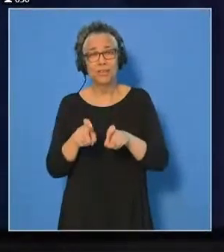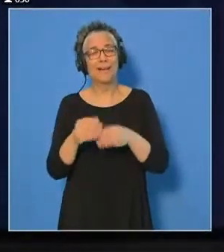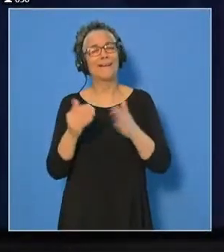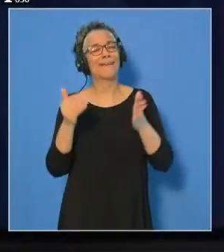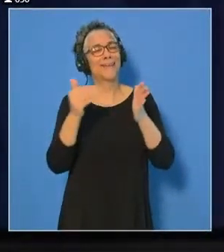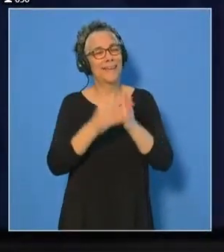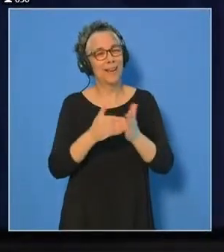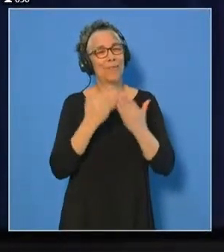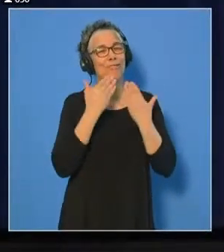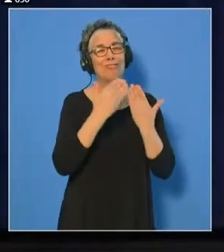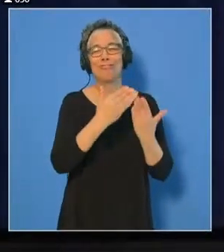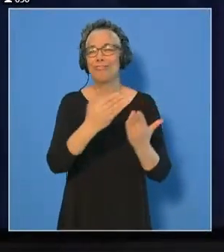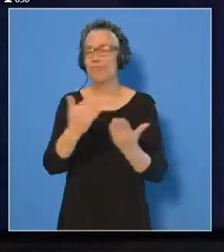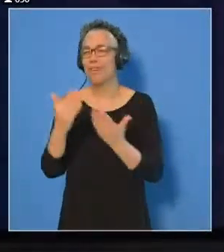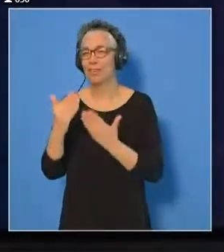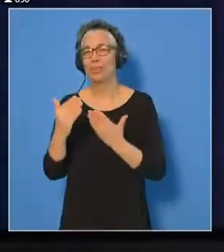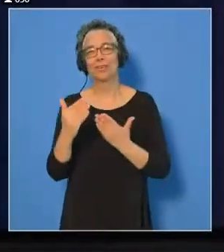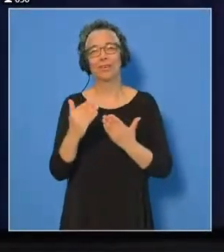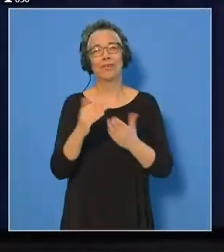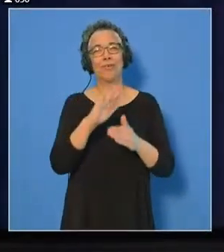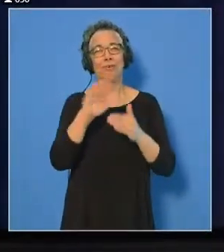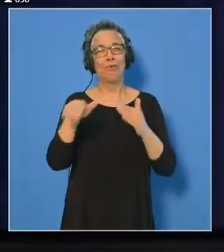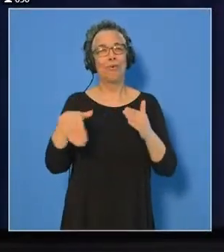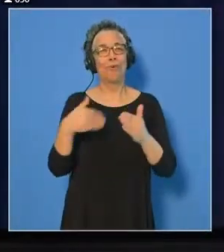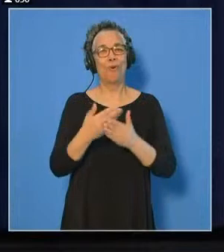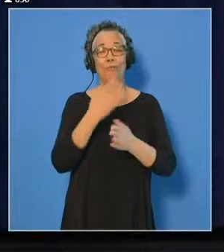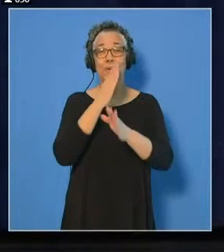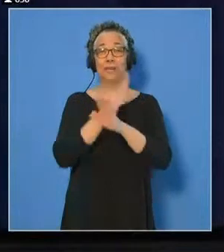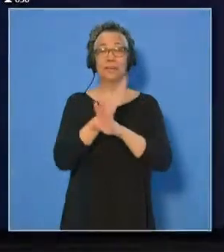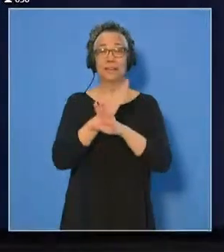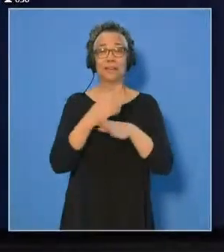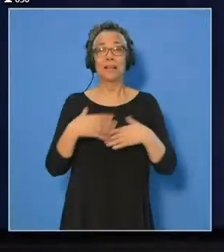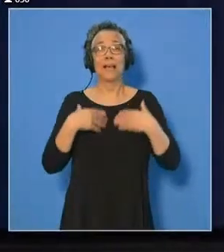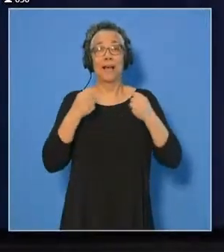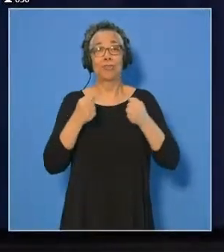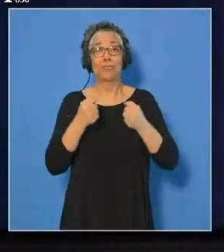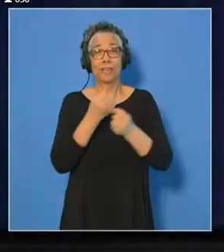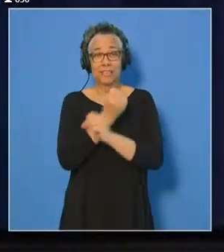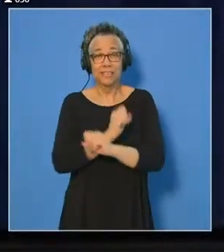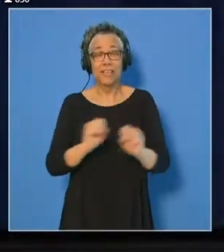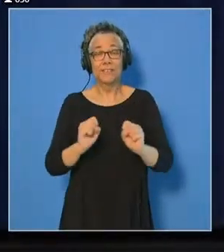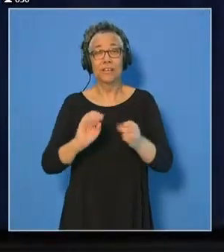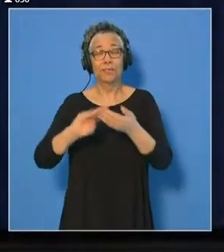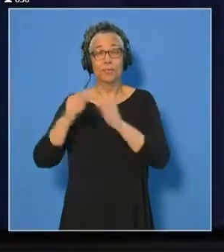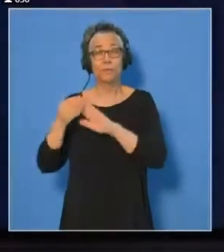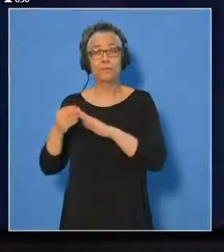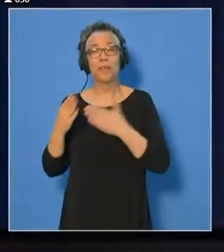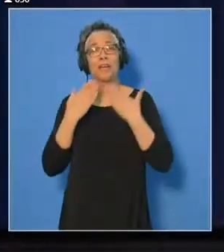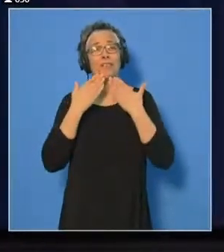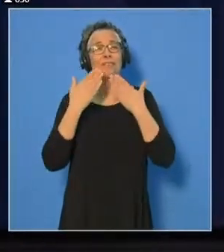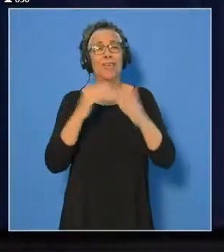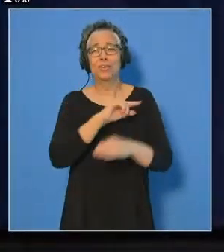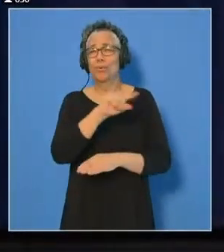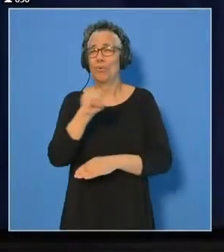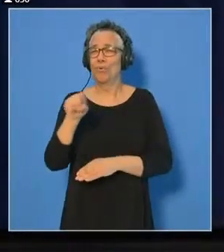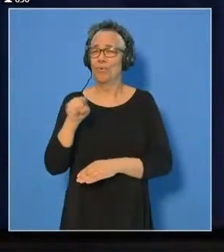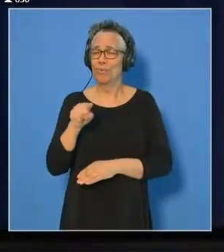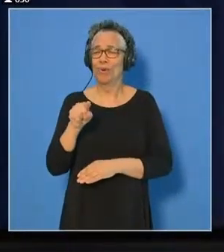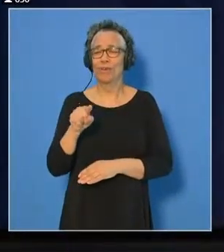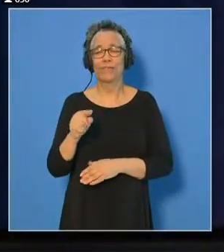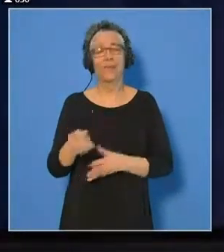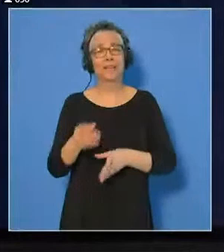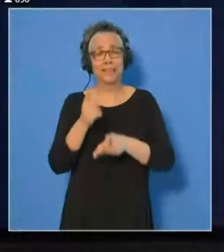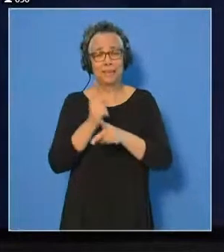thank everyone involved in protecting the health and safety of our community. Thank everyone involved for keeping our community fed